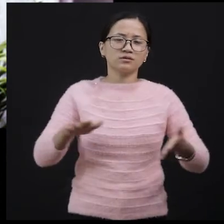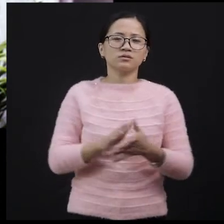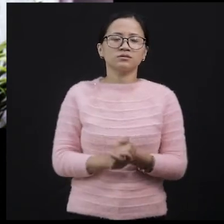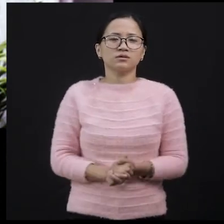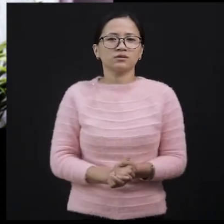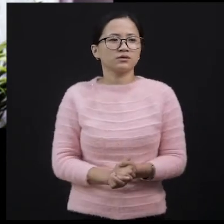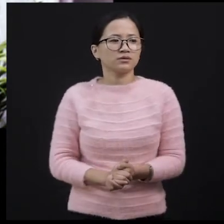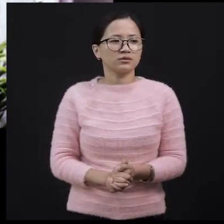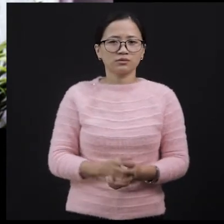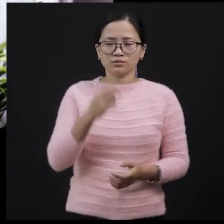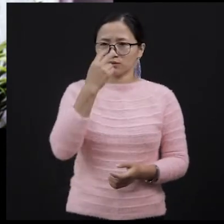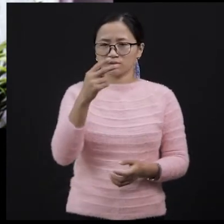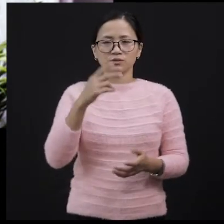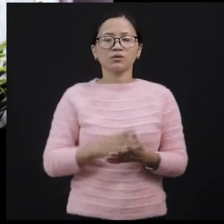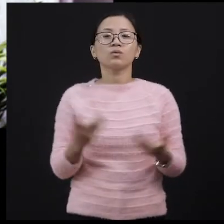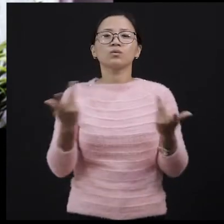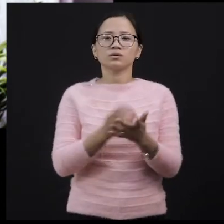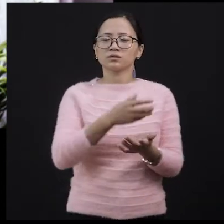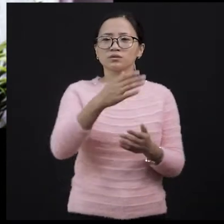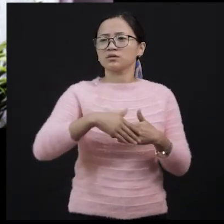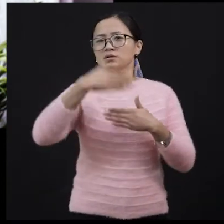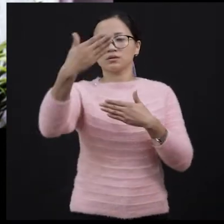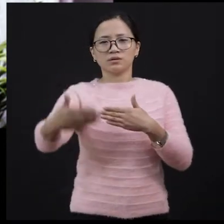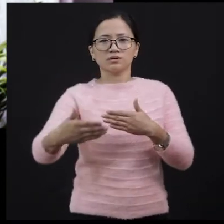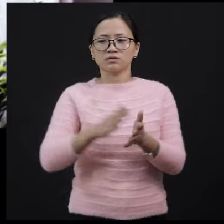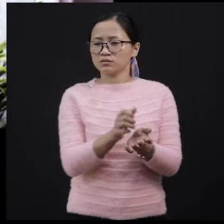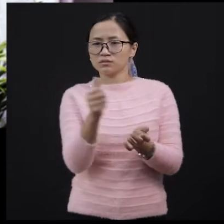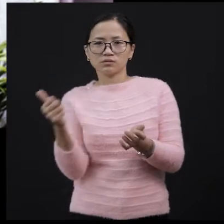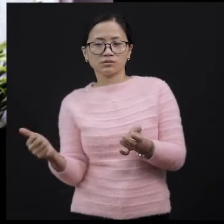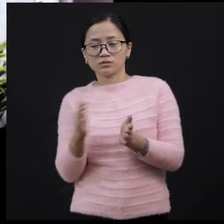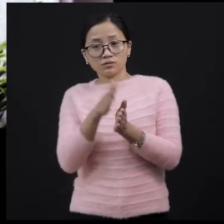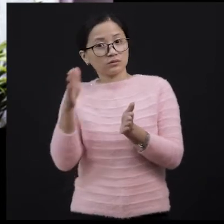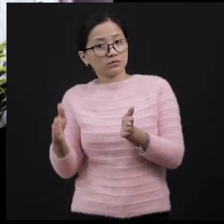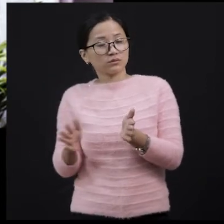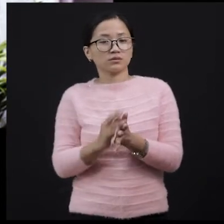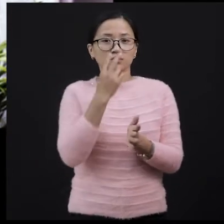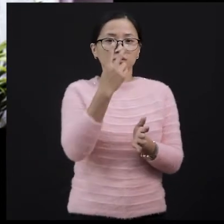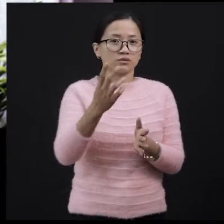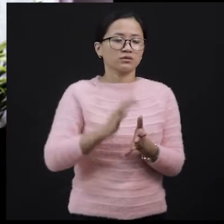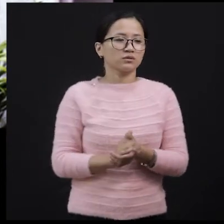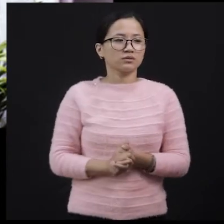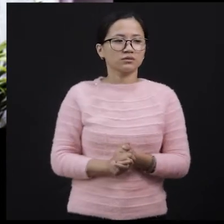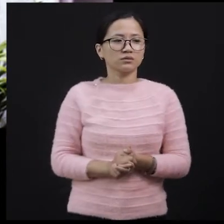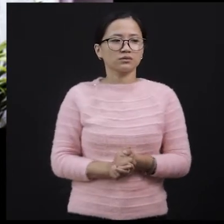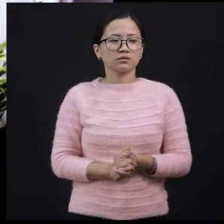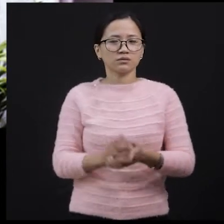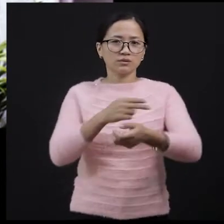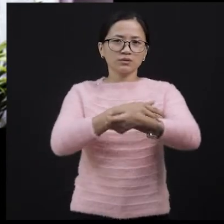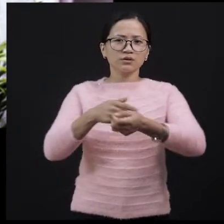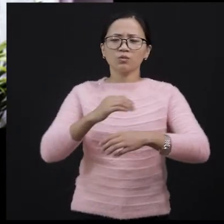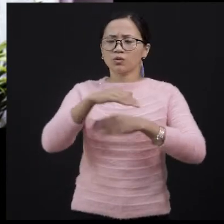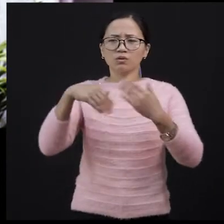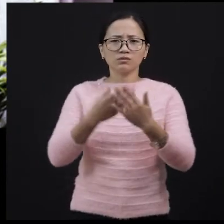Now from here we know what is there on the other side, right? On the other side we can see, we can name all